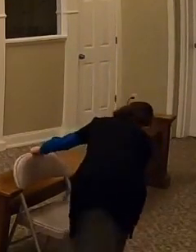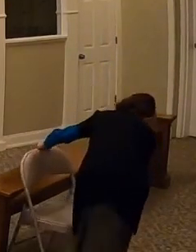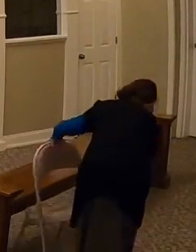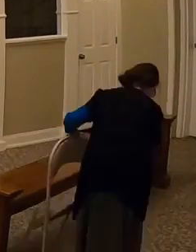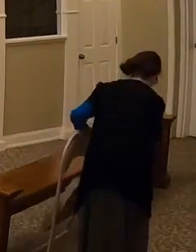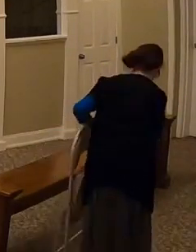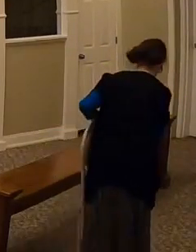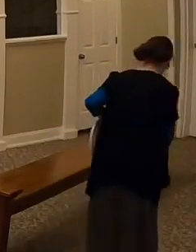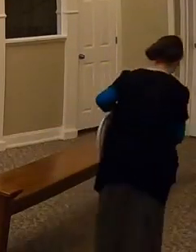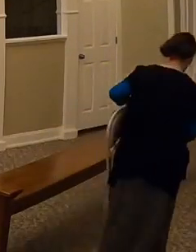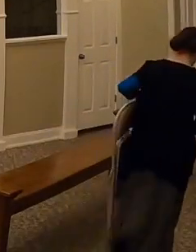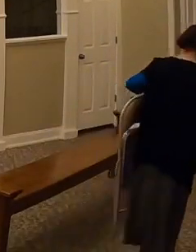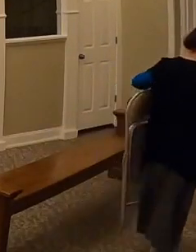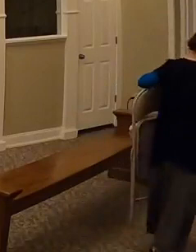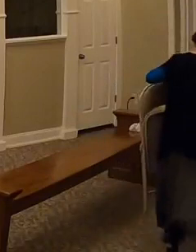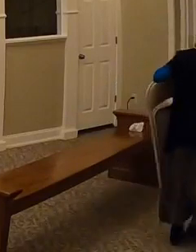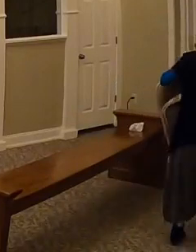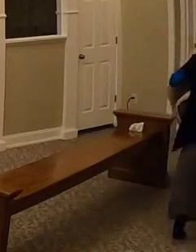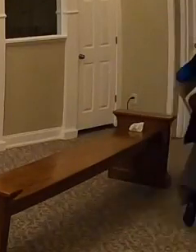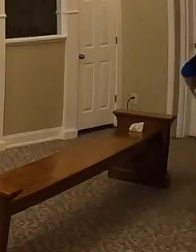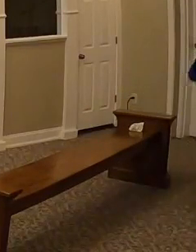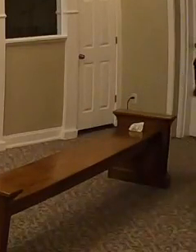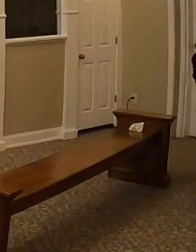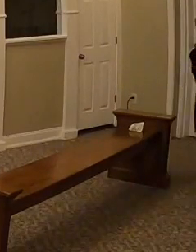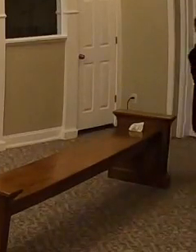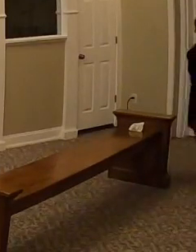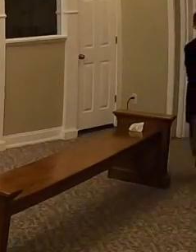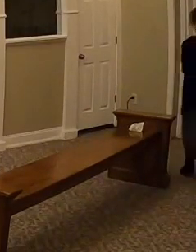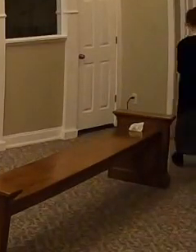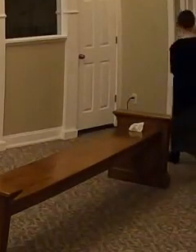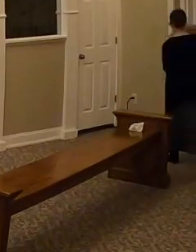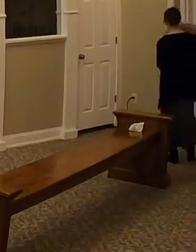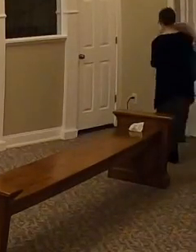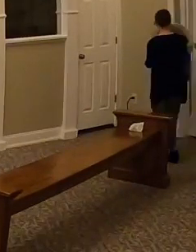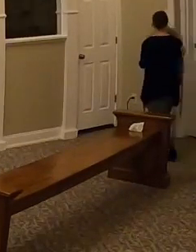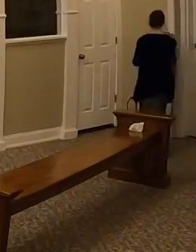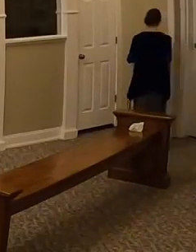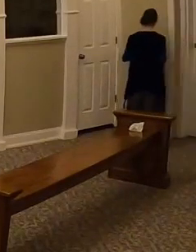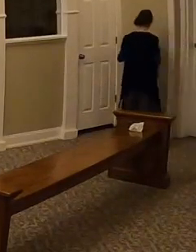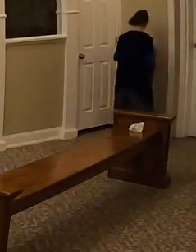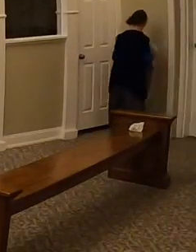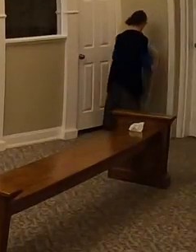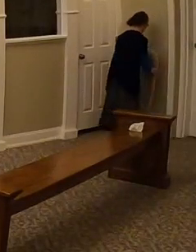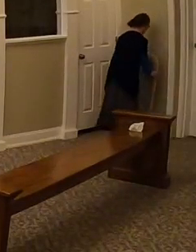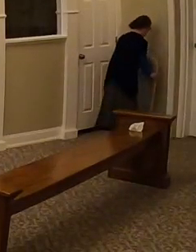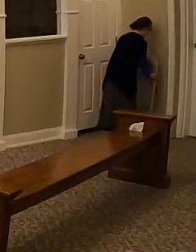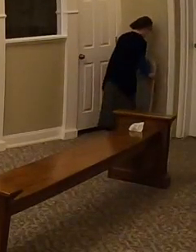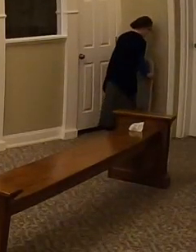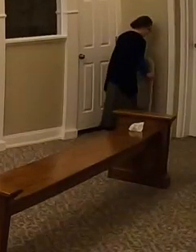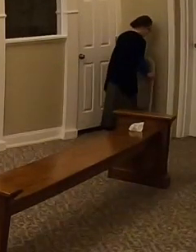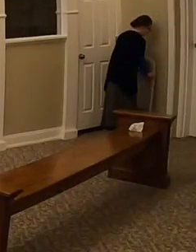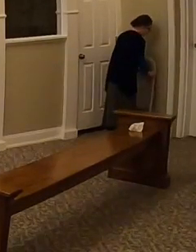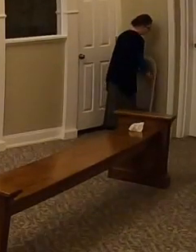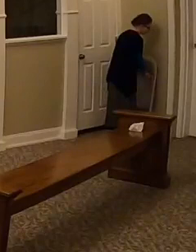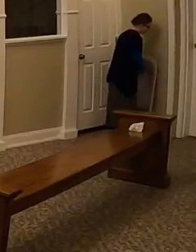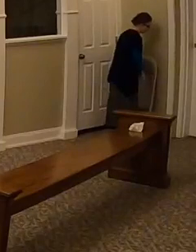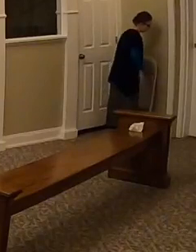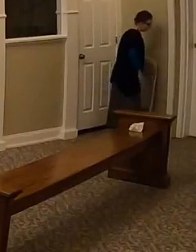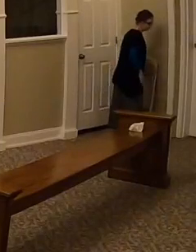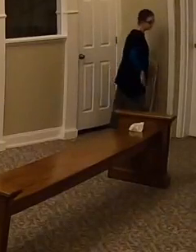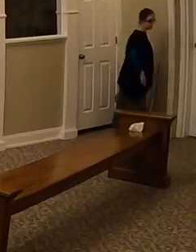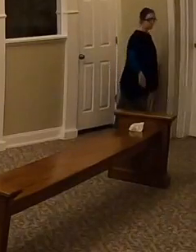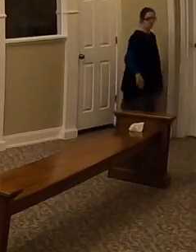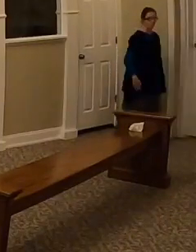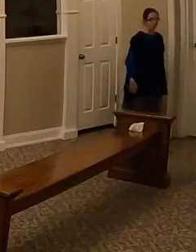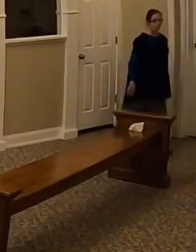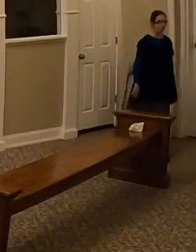you. Jesus, I give you glory and honor and praise tonight. Thank you for your word. God, your word is established in heaven and